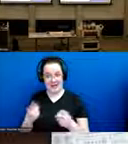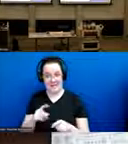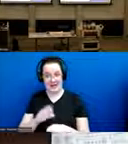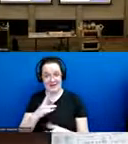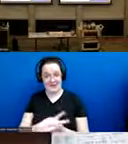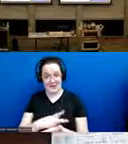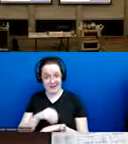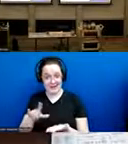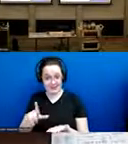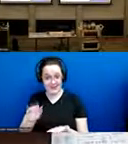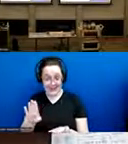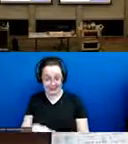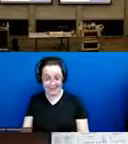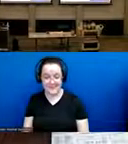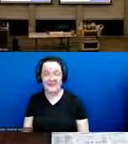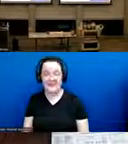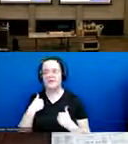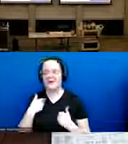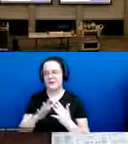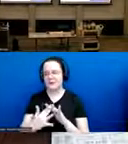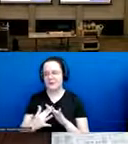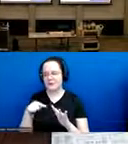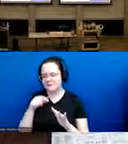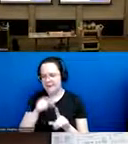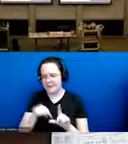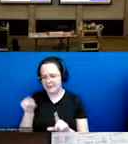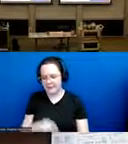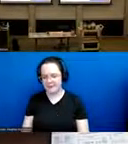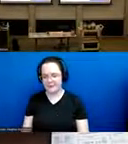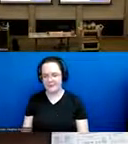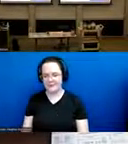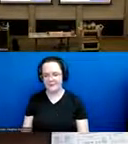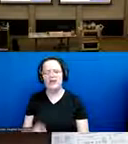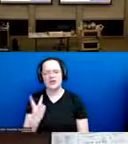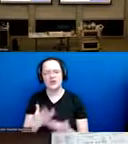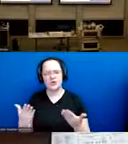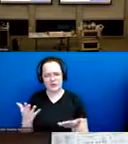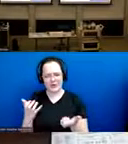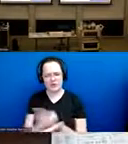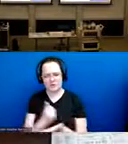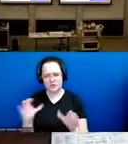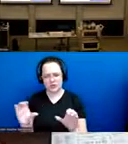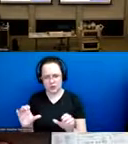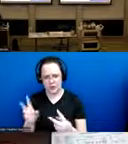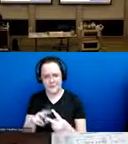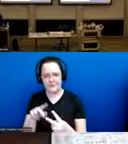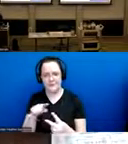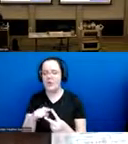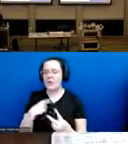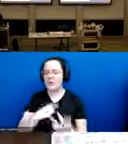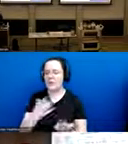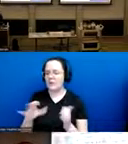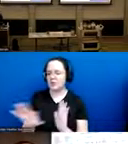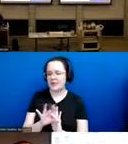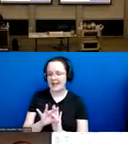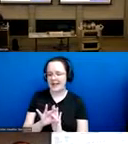have a nonlinear crystal, right? And then there are two things that we want to do. Remember what we say, right? We want to select